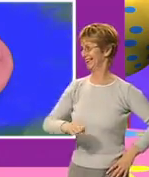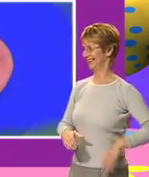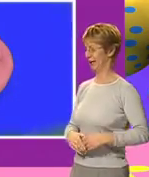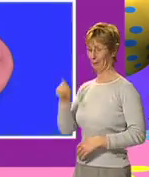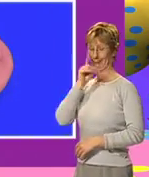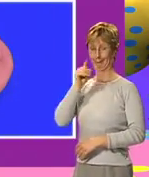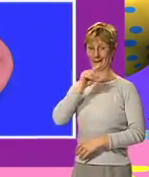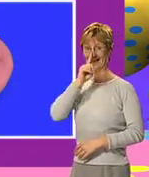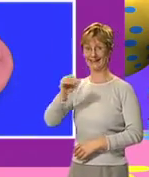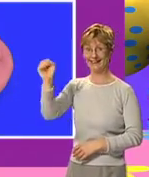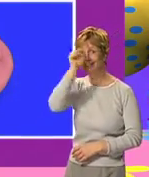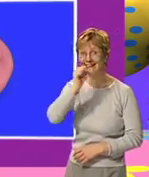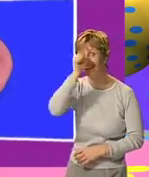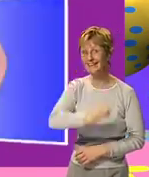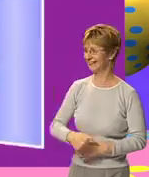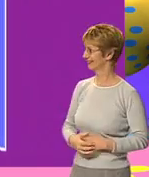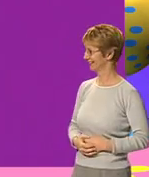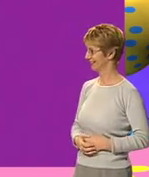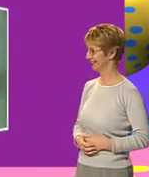It's a pig. A pink pig!